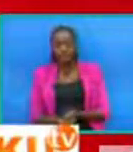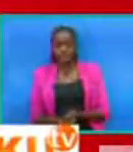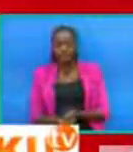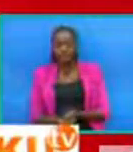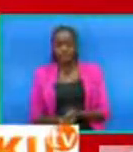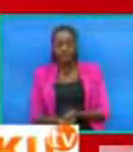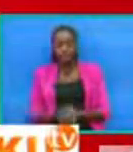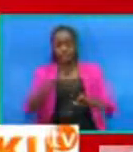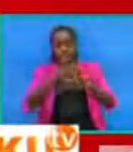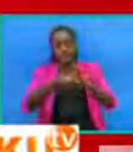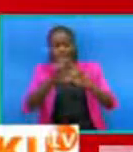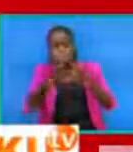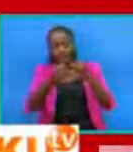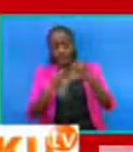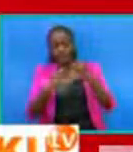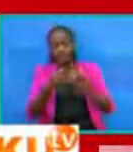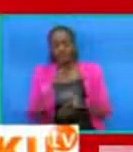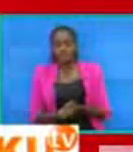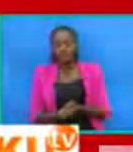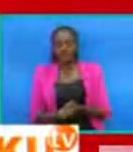During the finals,